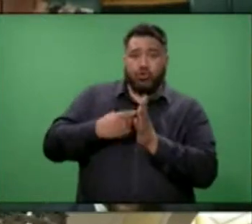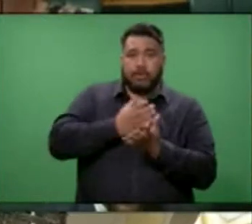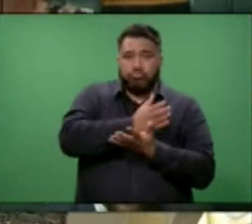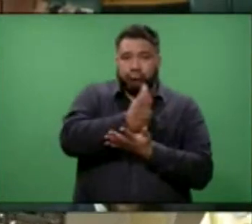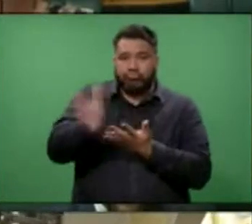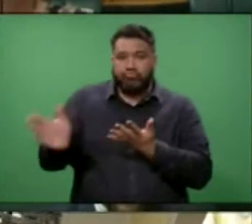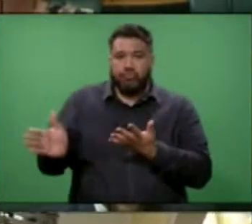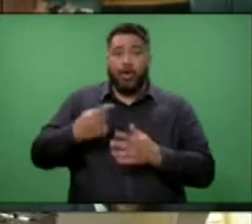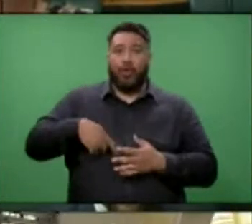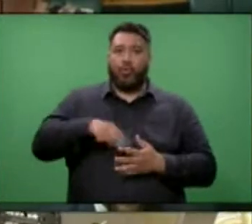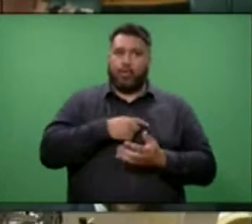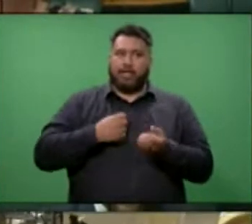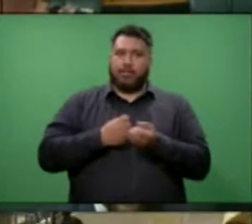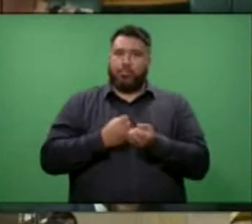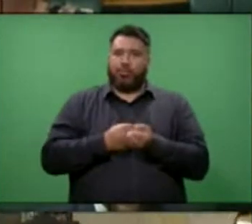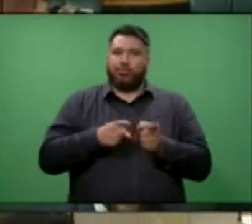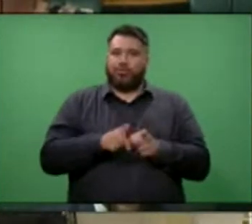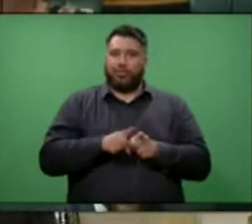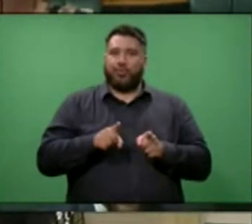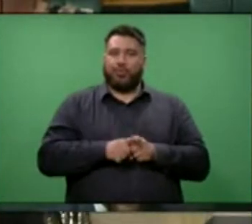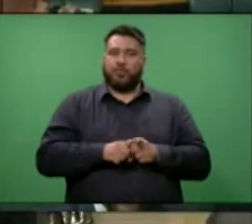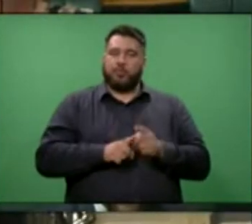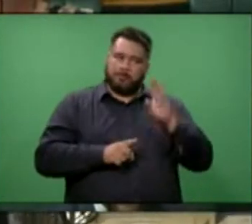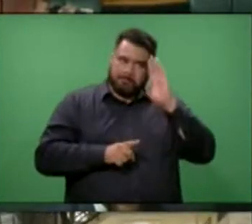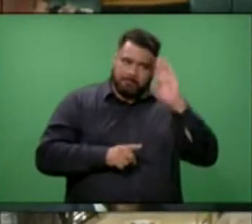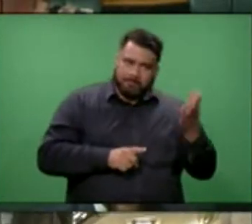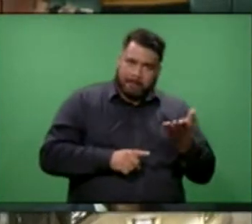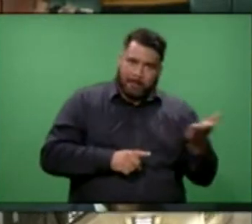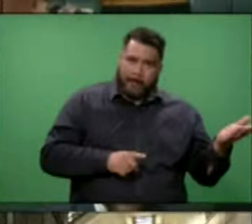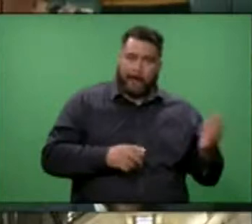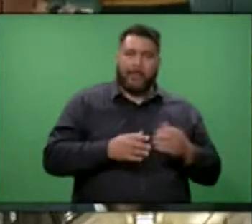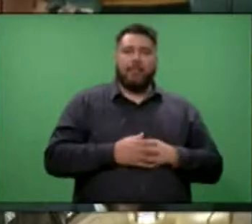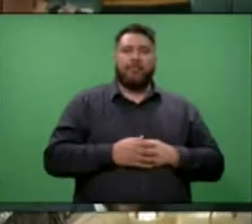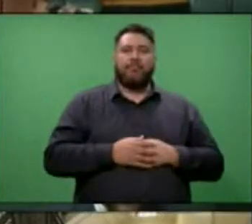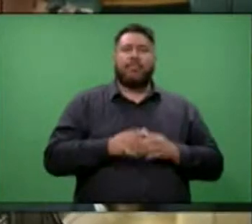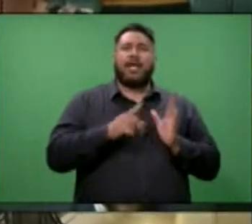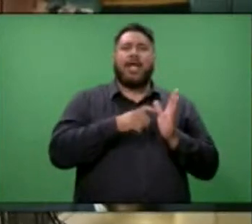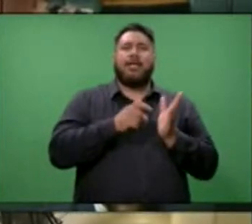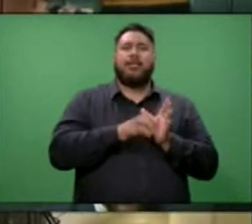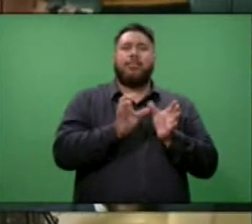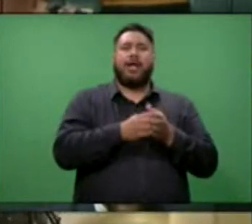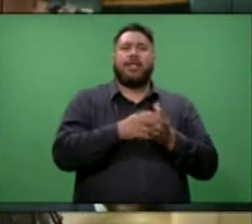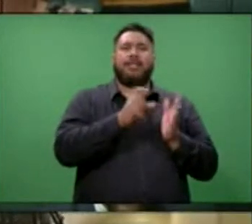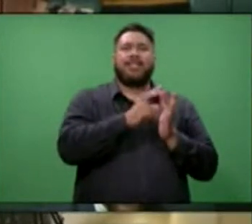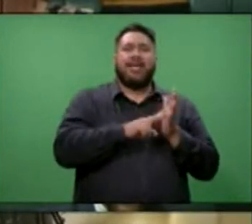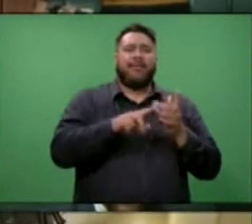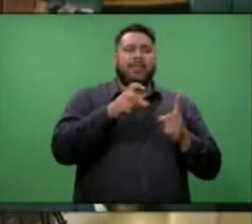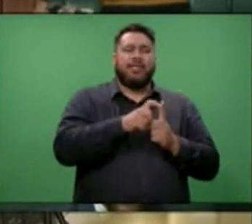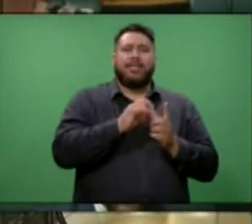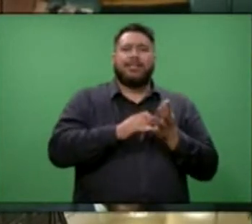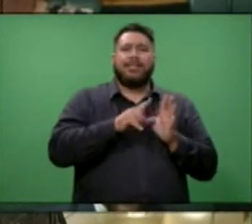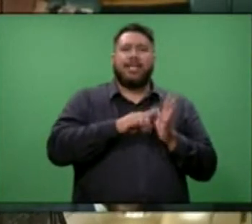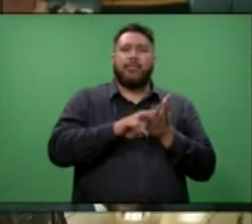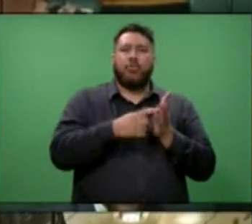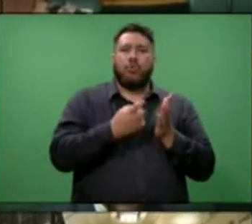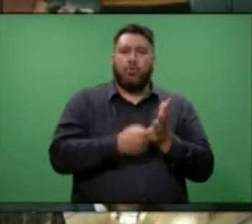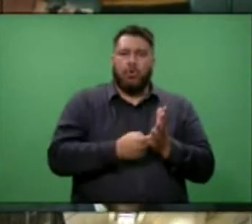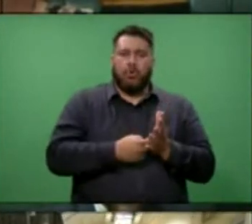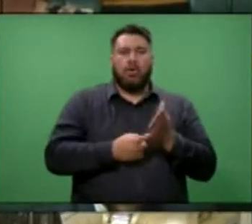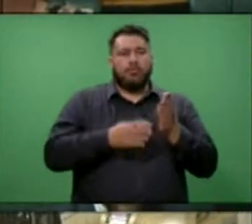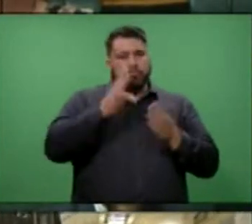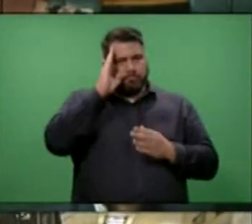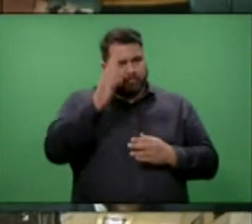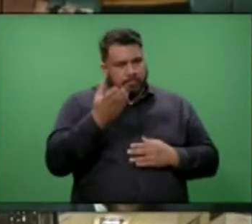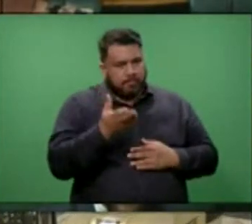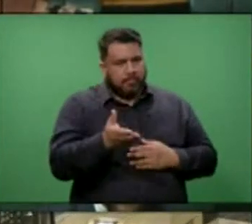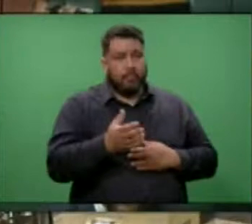koe e te tūmuaki o te Rōpū Act, David Seymour. Tēnā rā koe, kua pua wai tō pāti, tō rōpū, nā reira I mihi kauna